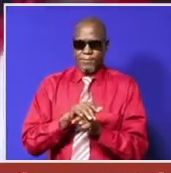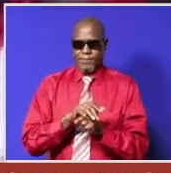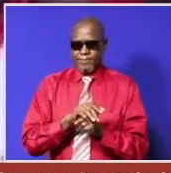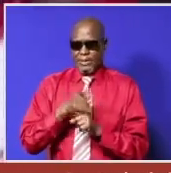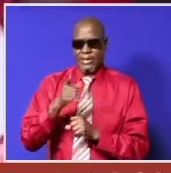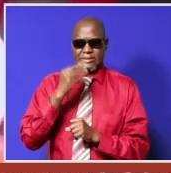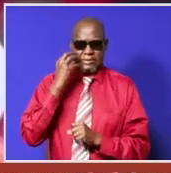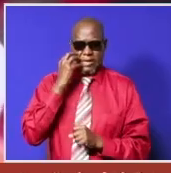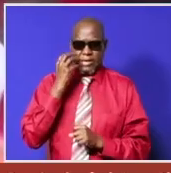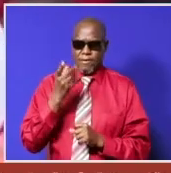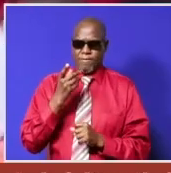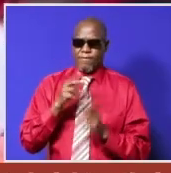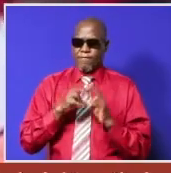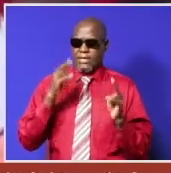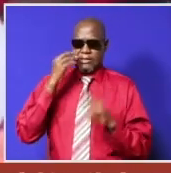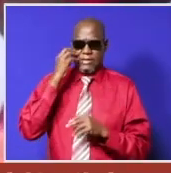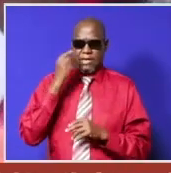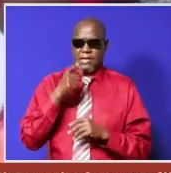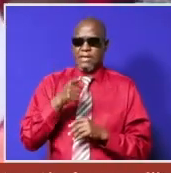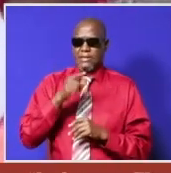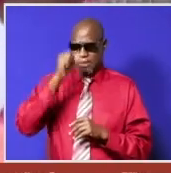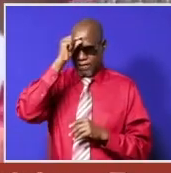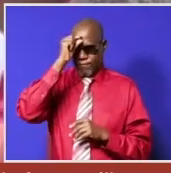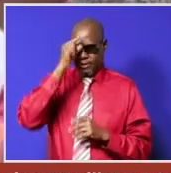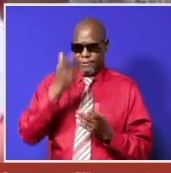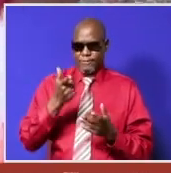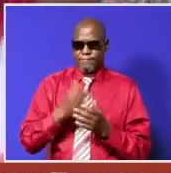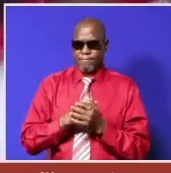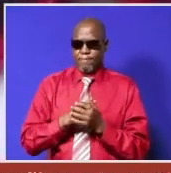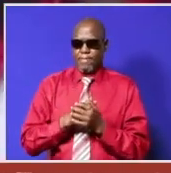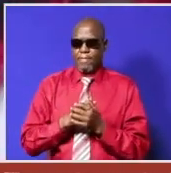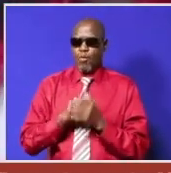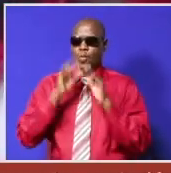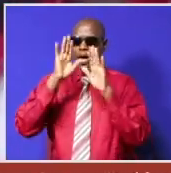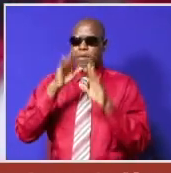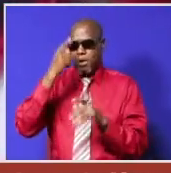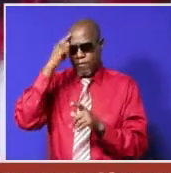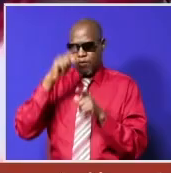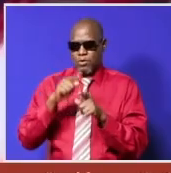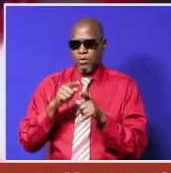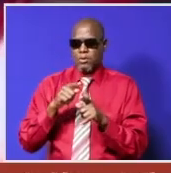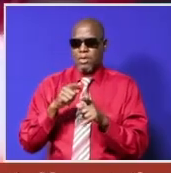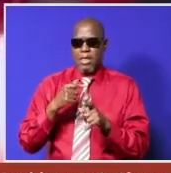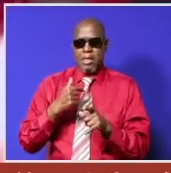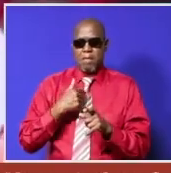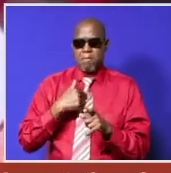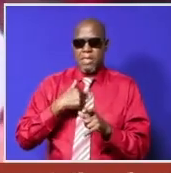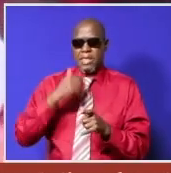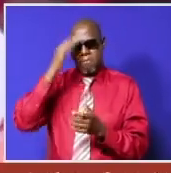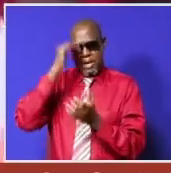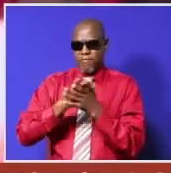sad, very sad, that this is the government that we campaigned for. I'm yet to believe that they can do this to